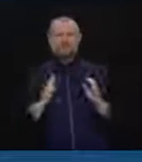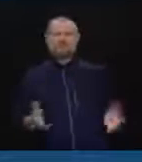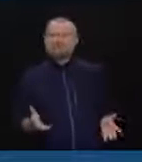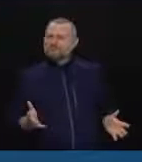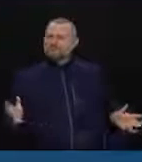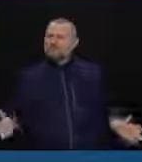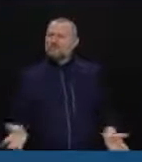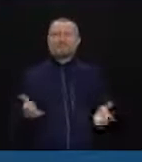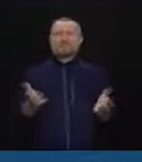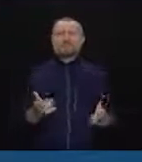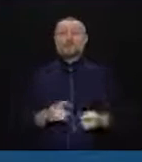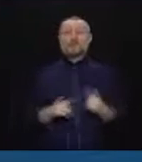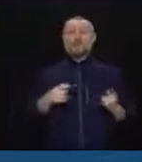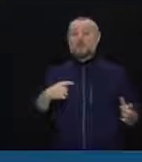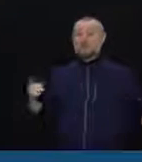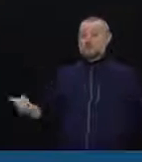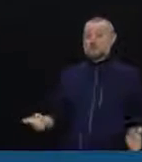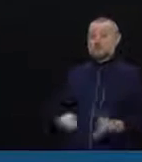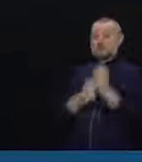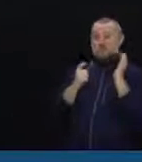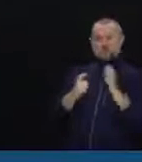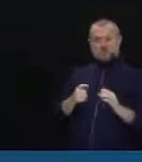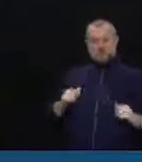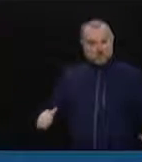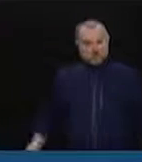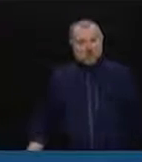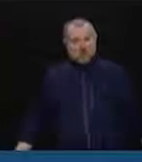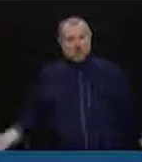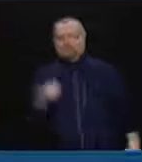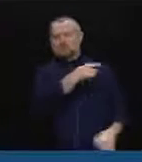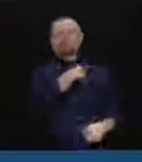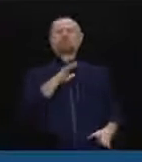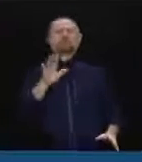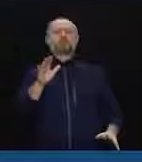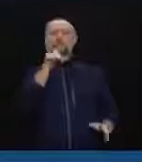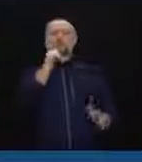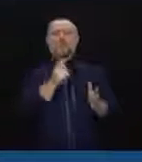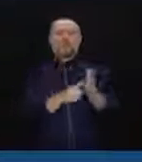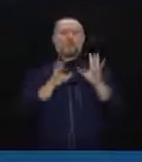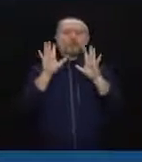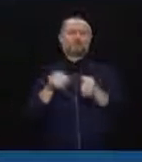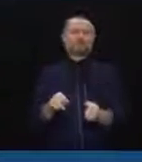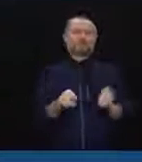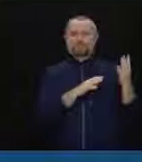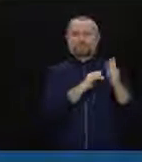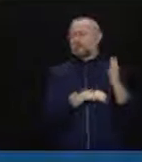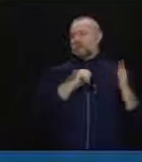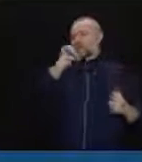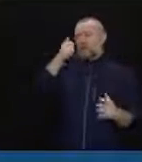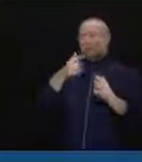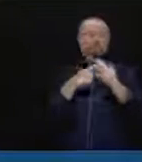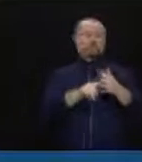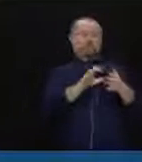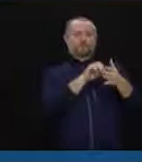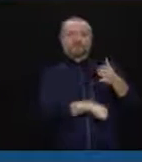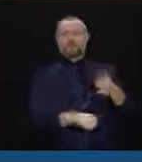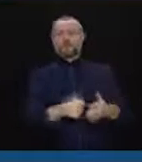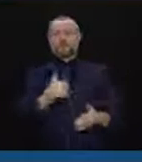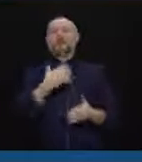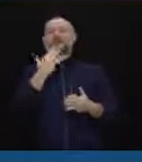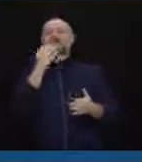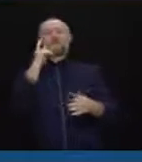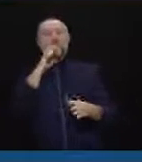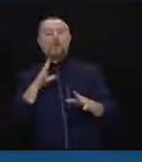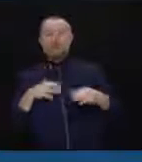having a requirement, it is being lifted as of tomorrow. And so thank you to the business owners. It wasn't easy.